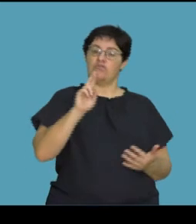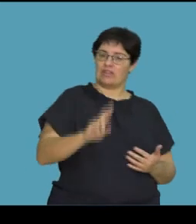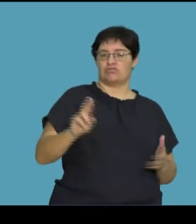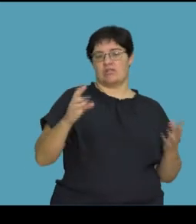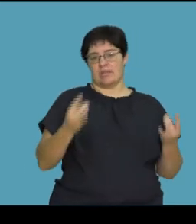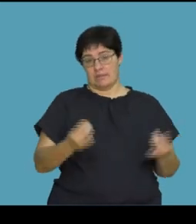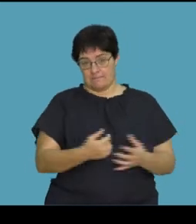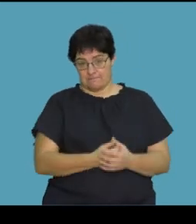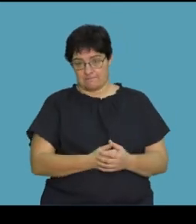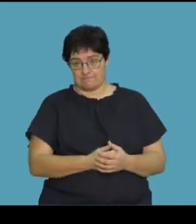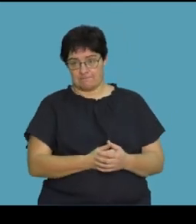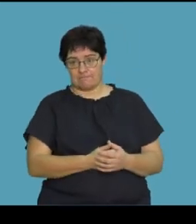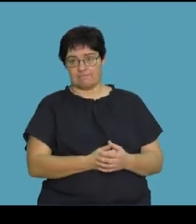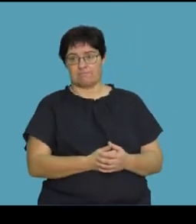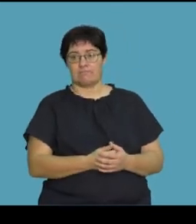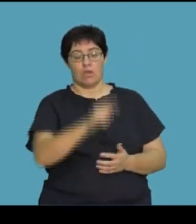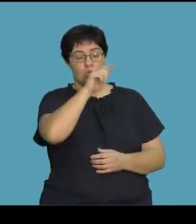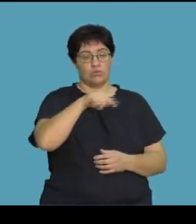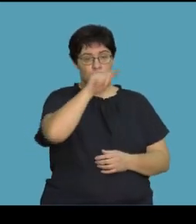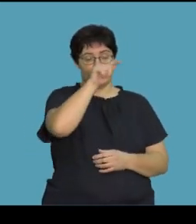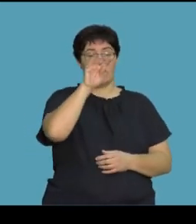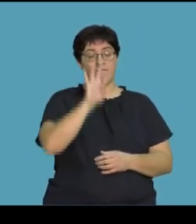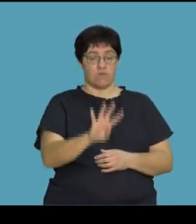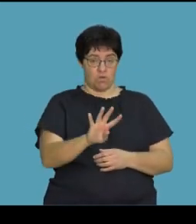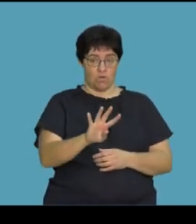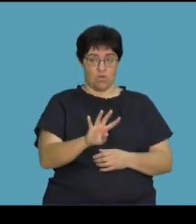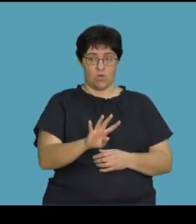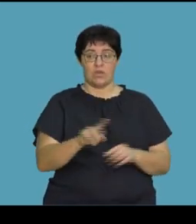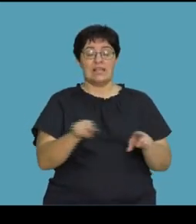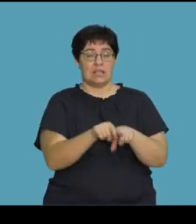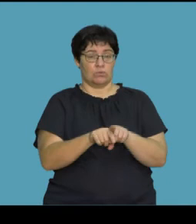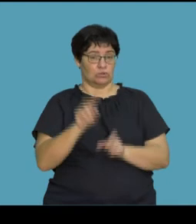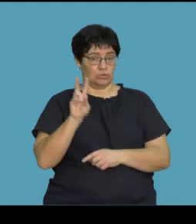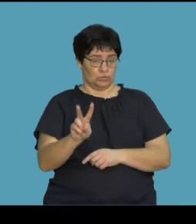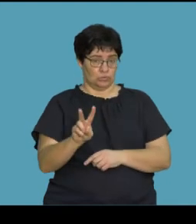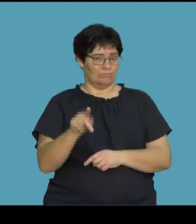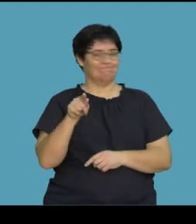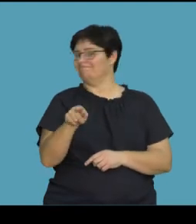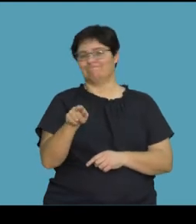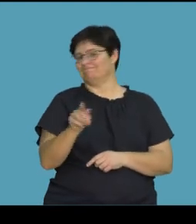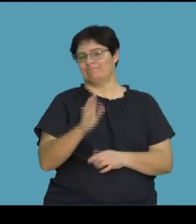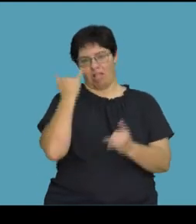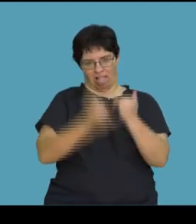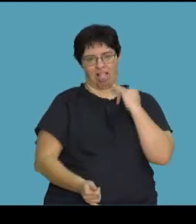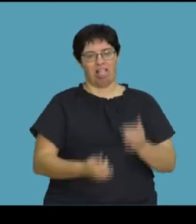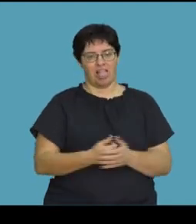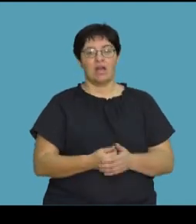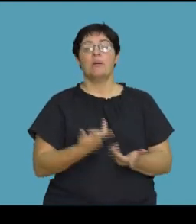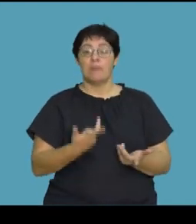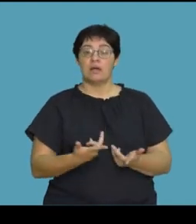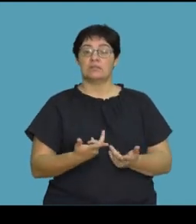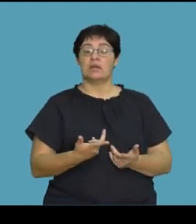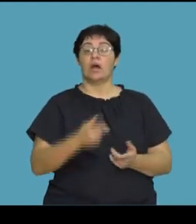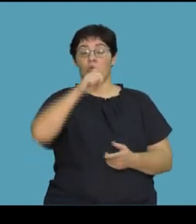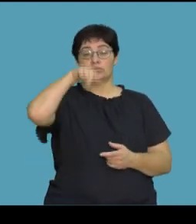rational number, right? Remember, root of 4 will be equals to 2. So that's not an irrational number. But root